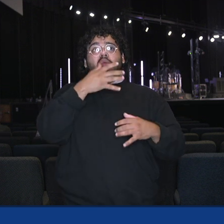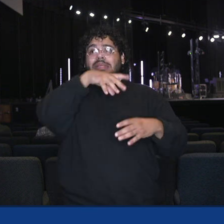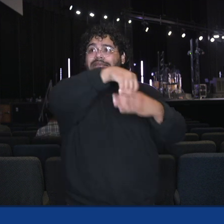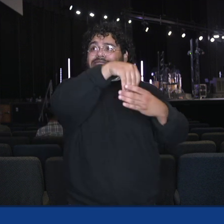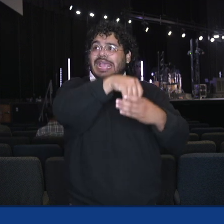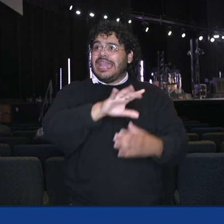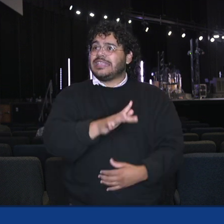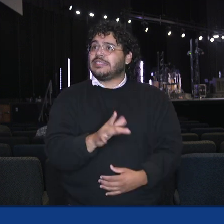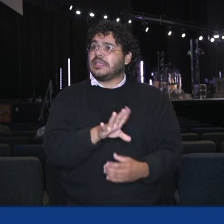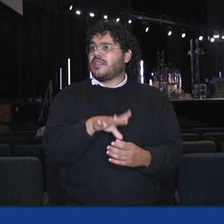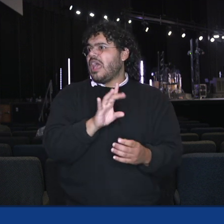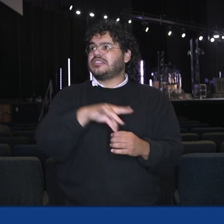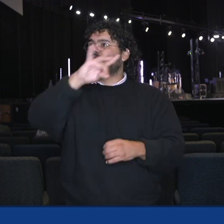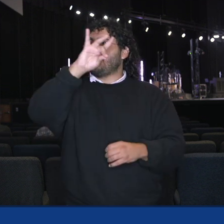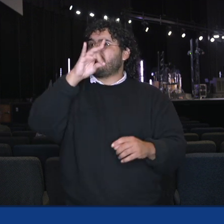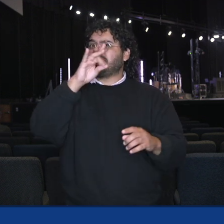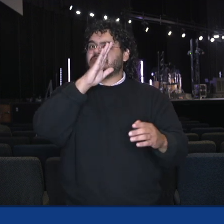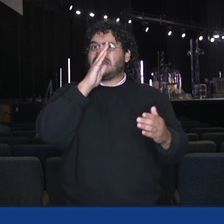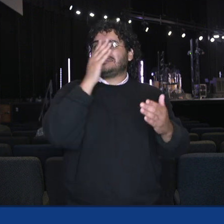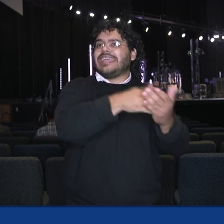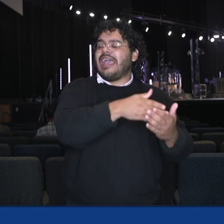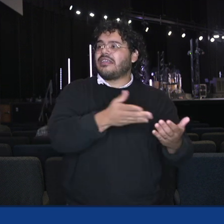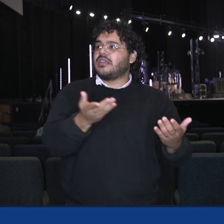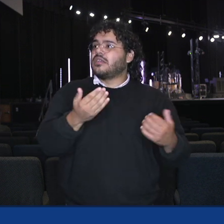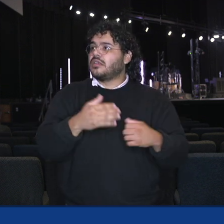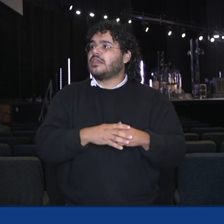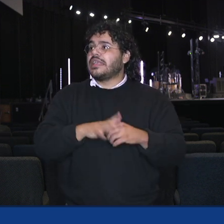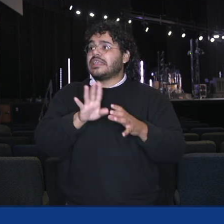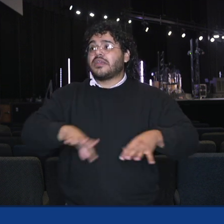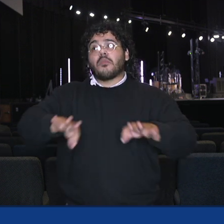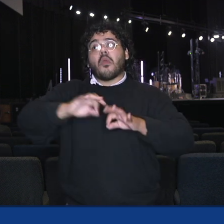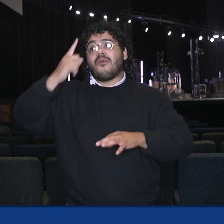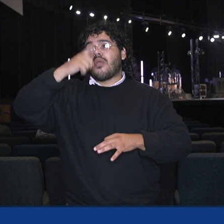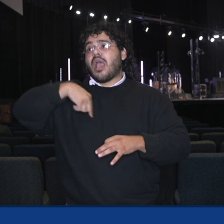biblical worldview for which to think about this before we go further.